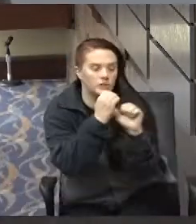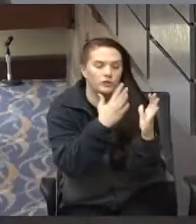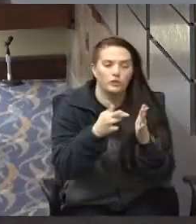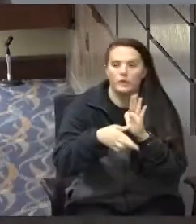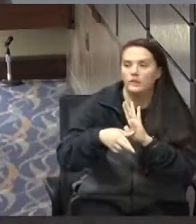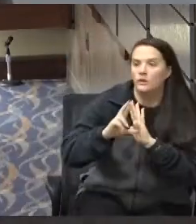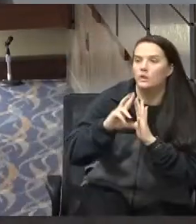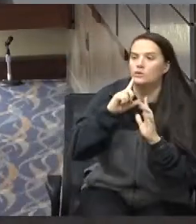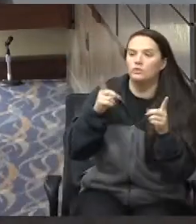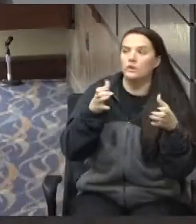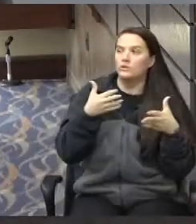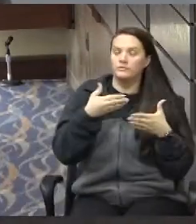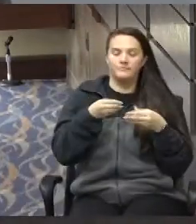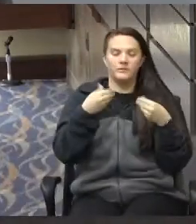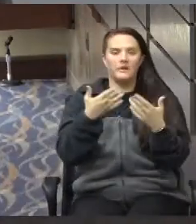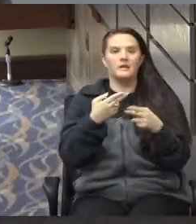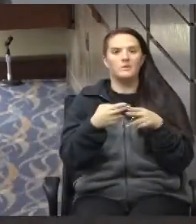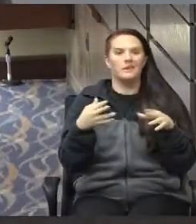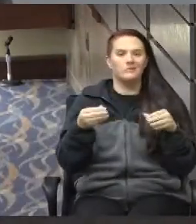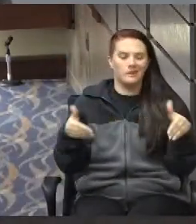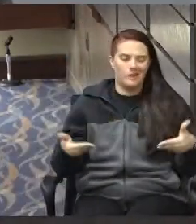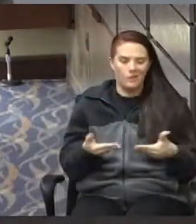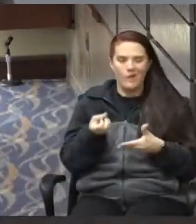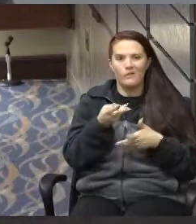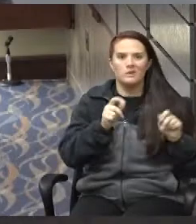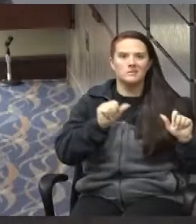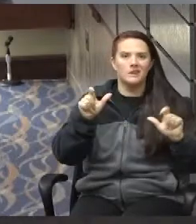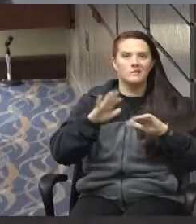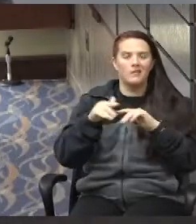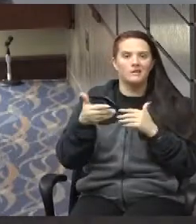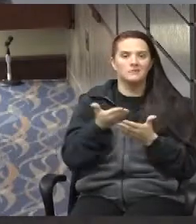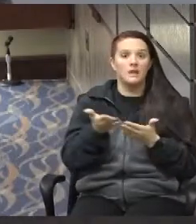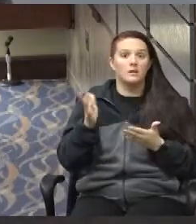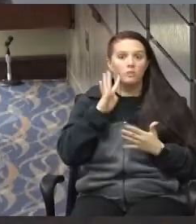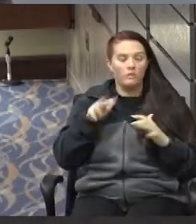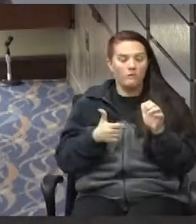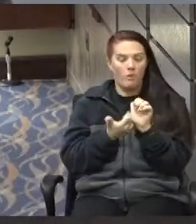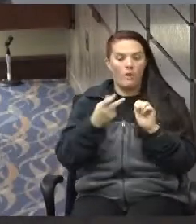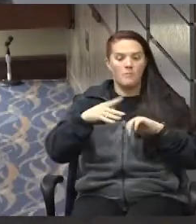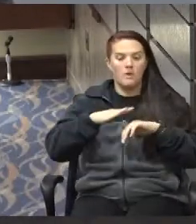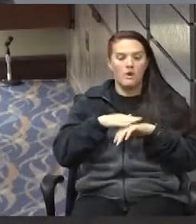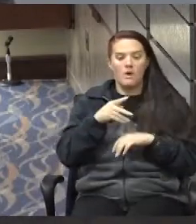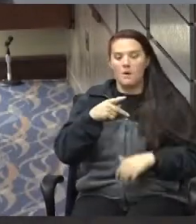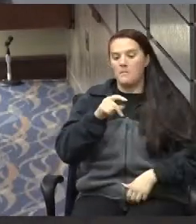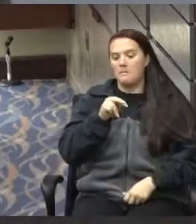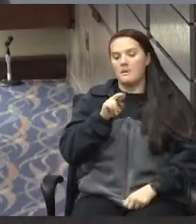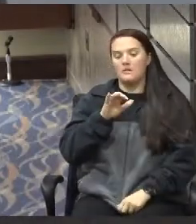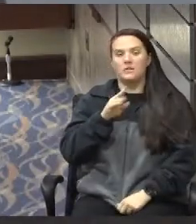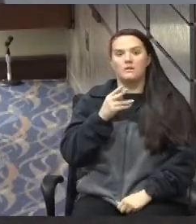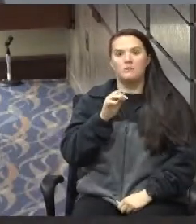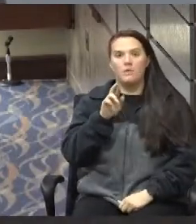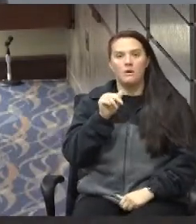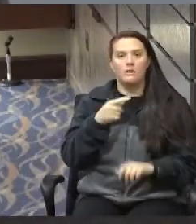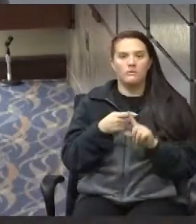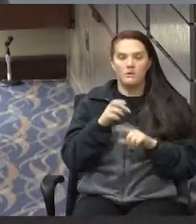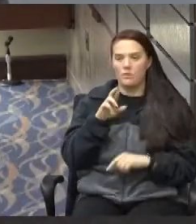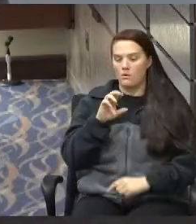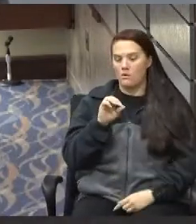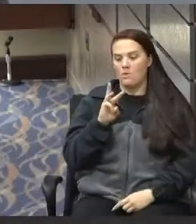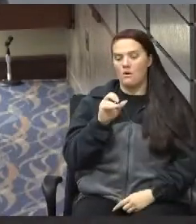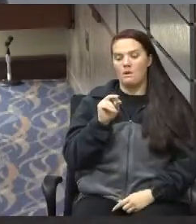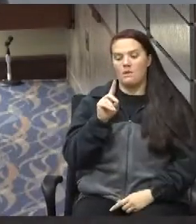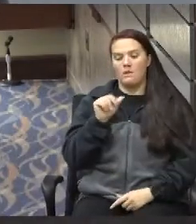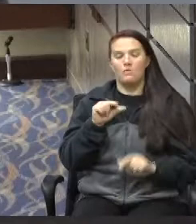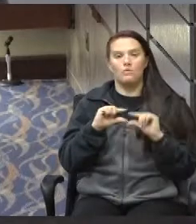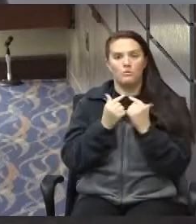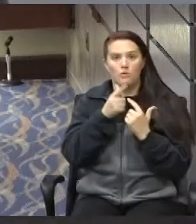Director, is going to provide a brief intro, a few slides on this item, and she'll be followed up by Patrick Ibarra from Mirando Group, who we've